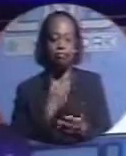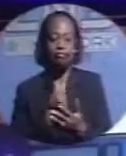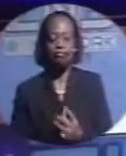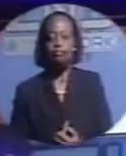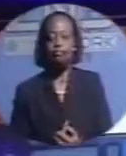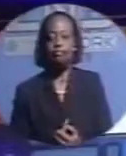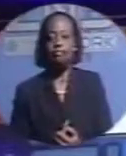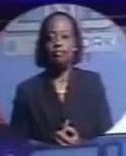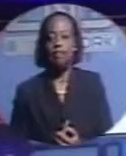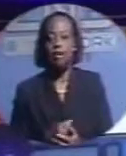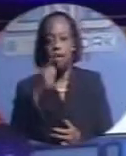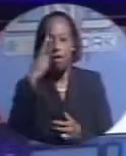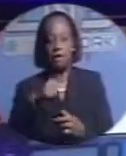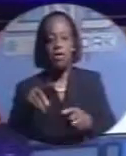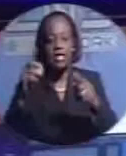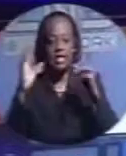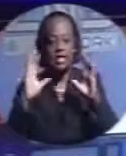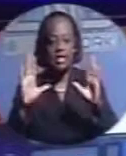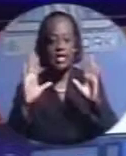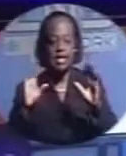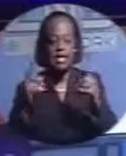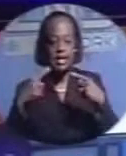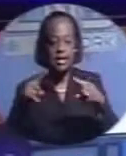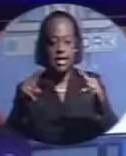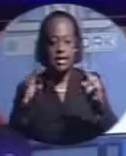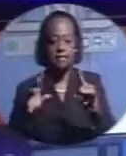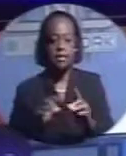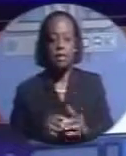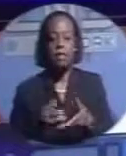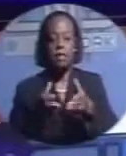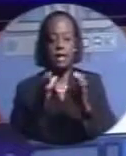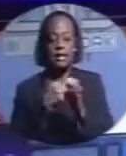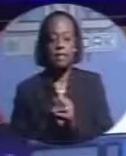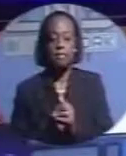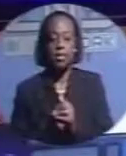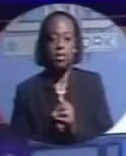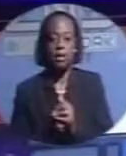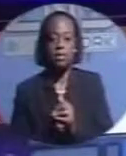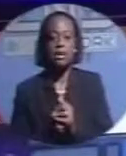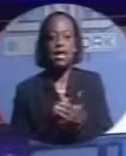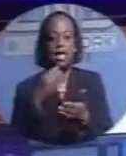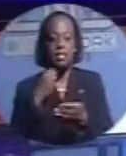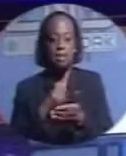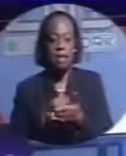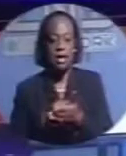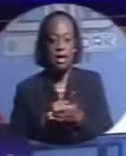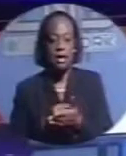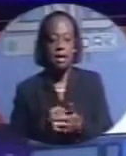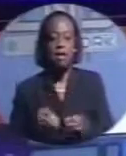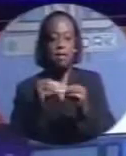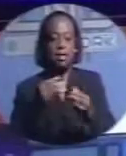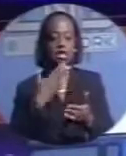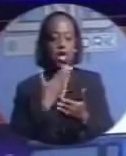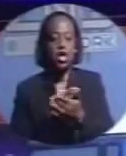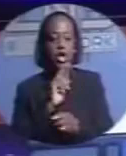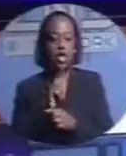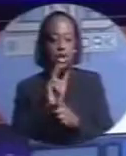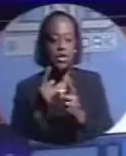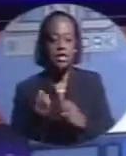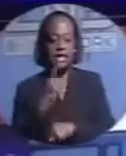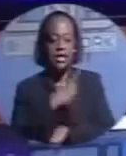after a successful third annual law enforcement basketball challenge earlier in the year, proceeds being put to good use today, we get that story from Charles Fisher.